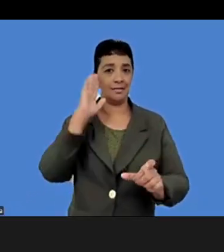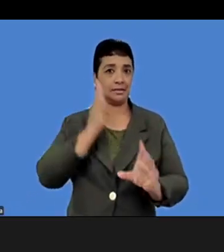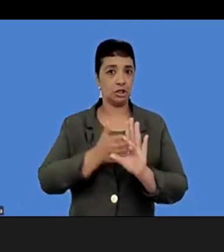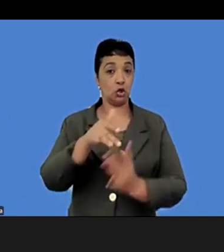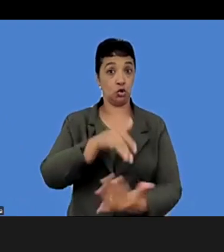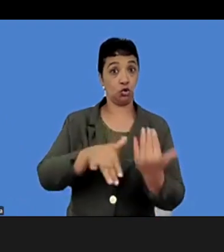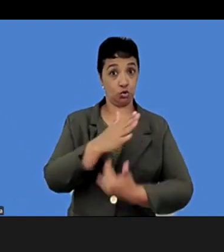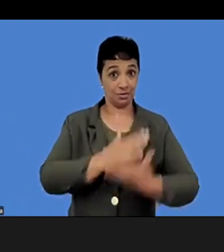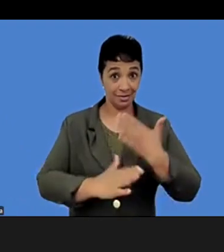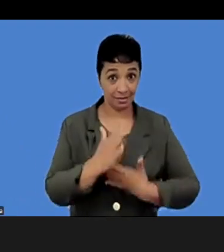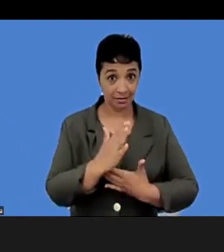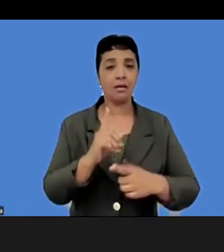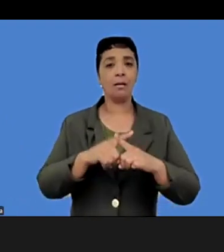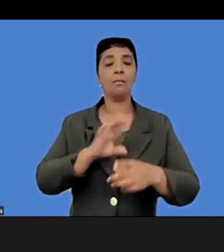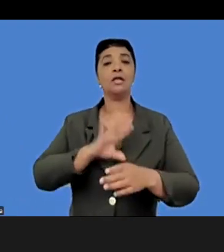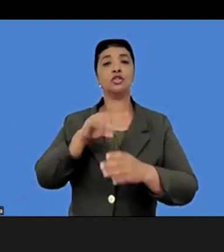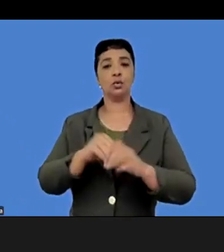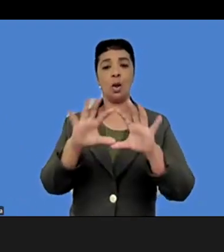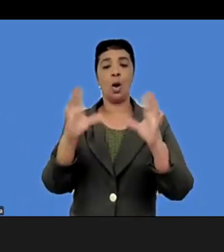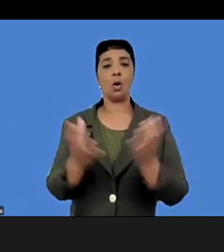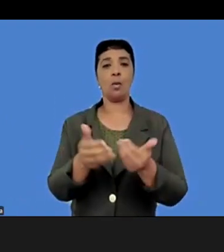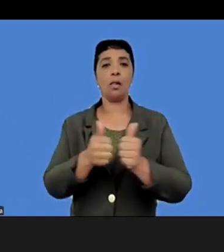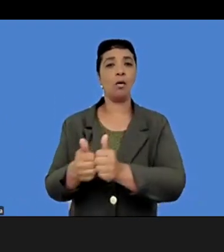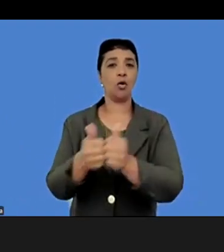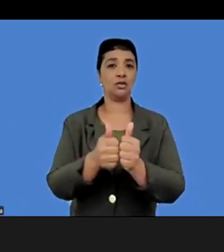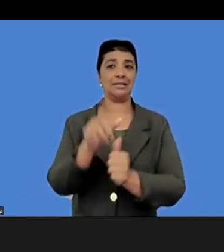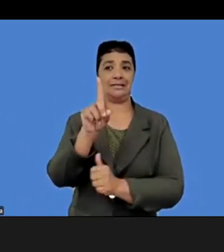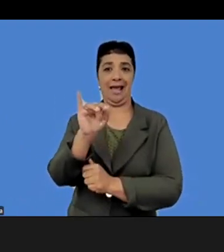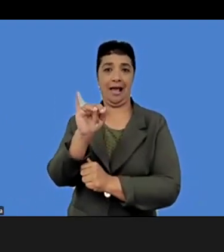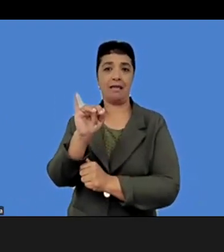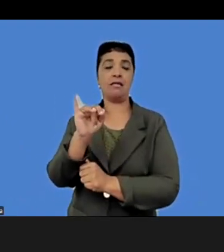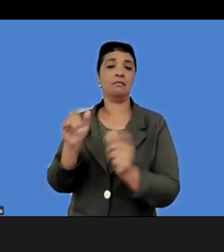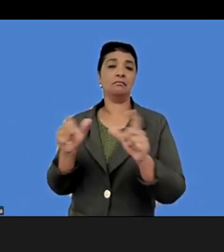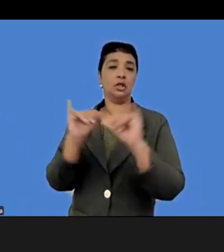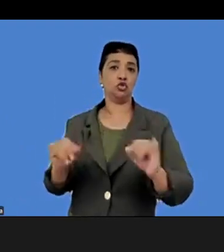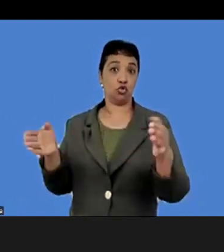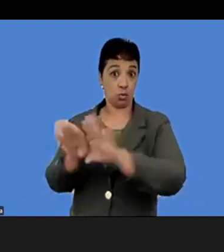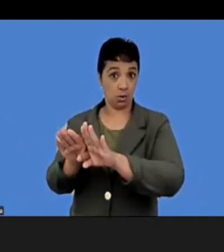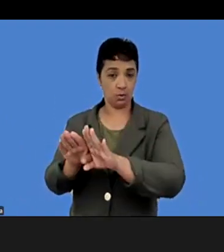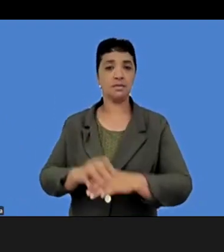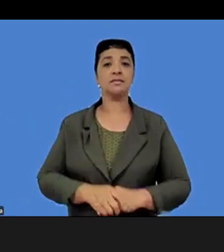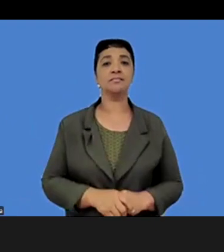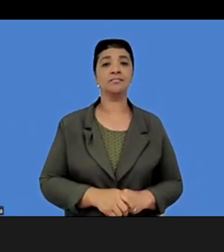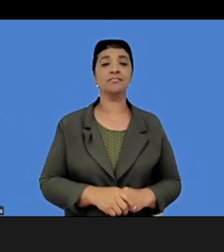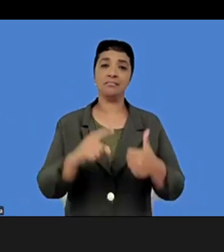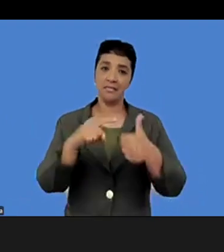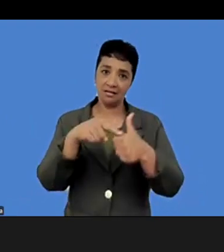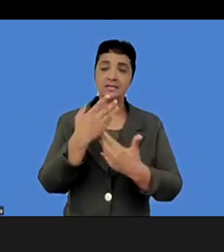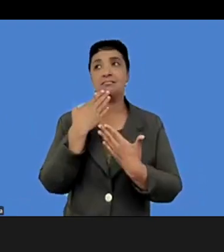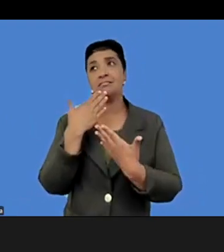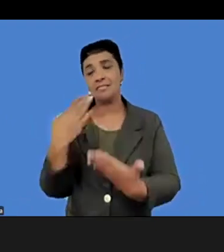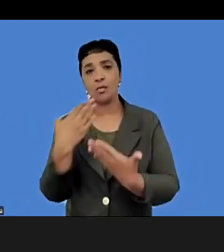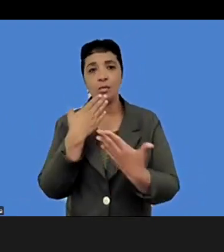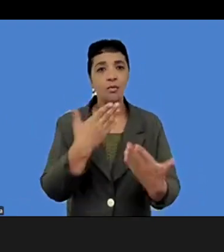also a member of the Global Coalition on Deinstitutionalization. First off, I would like to thank all the